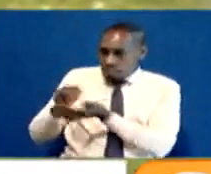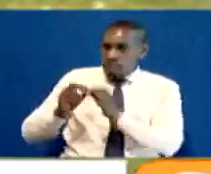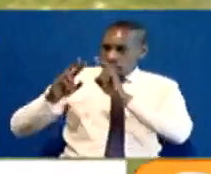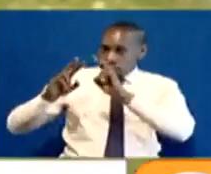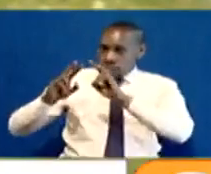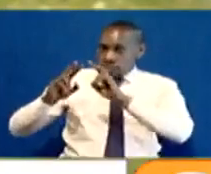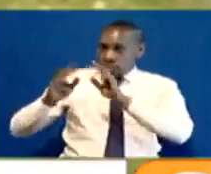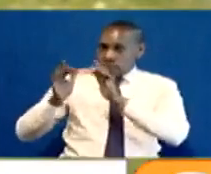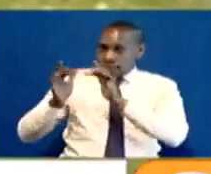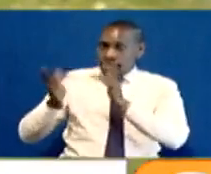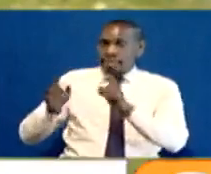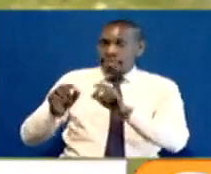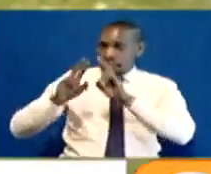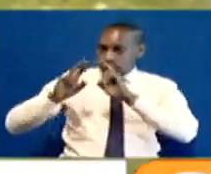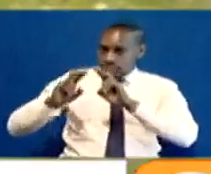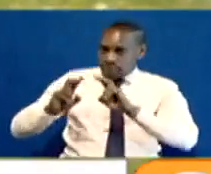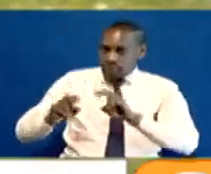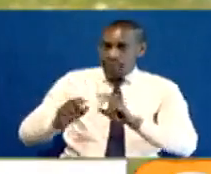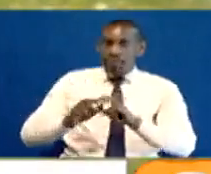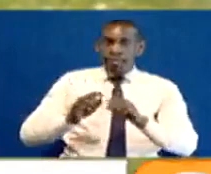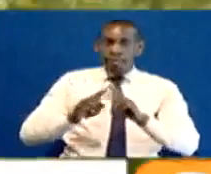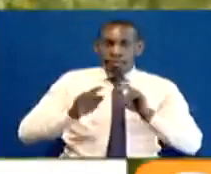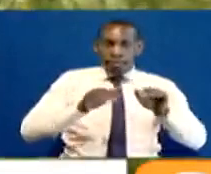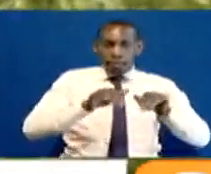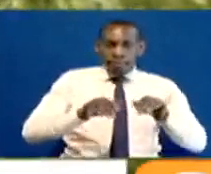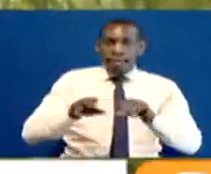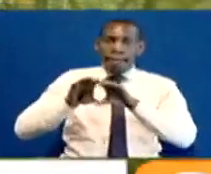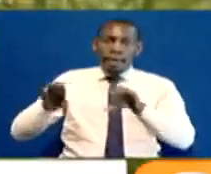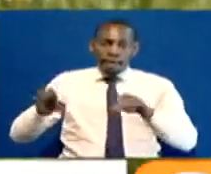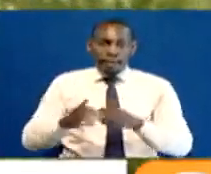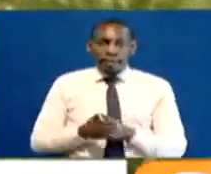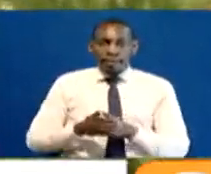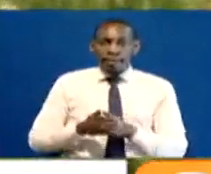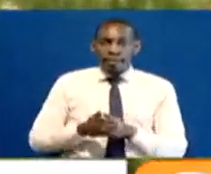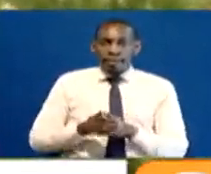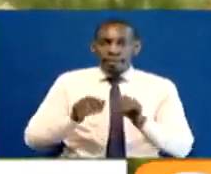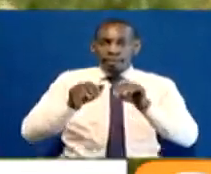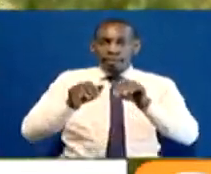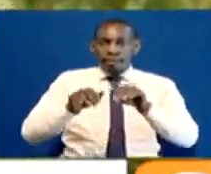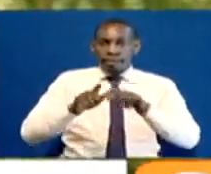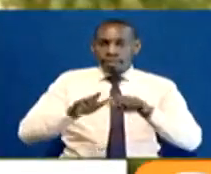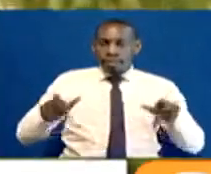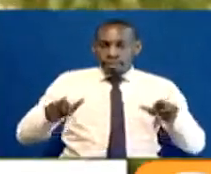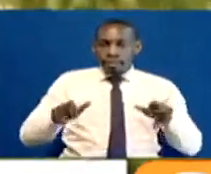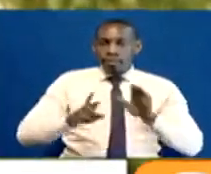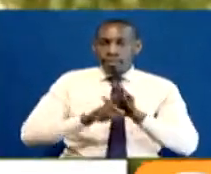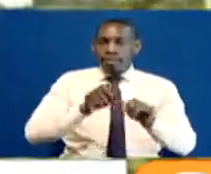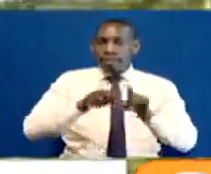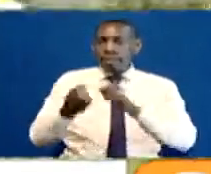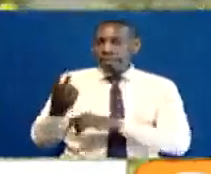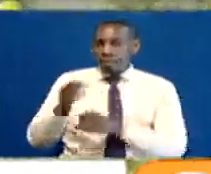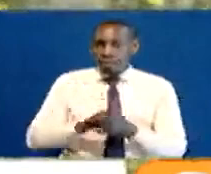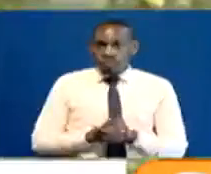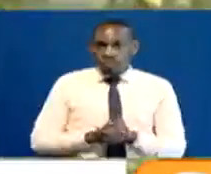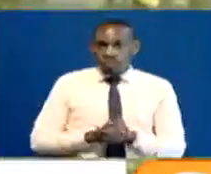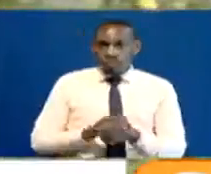internet na nikafuatilia kuanzia kulima mpaka kwa soko. The chamomile is represented by two common varieties,